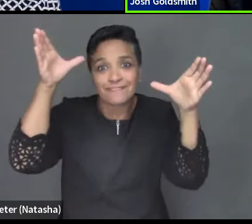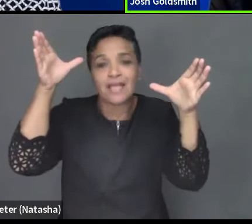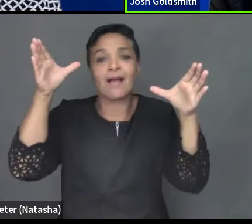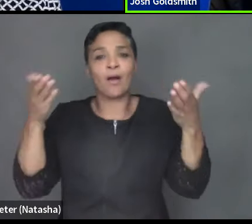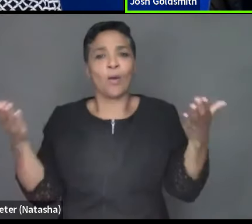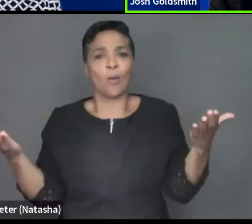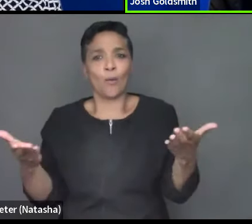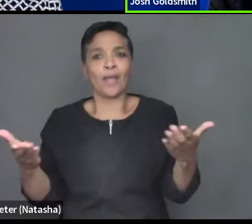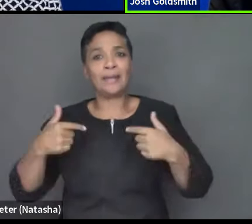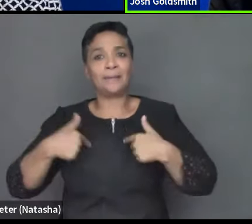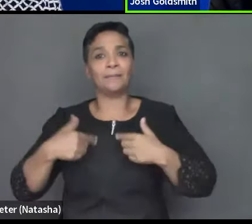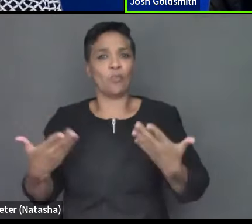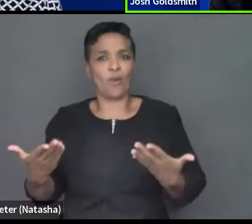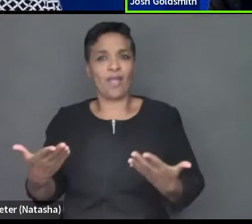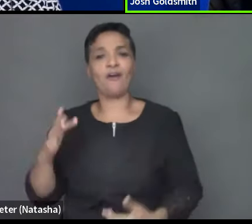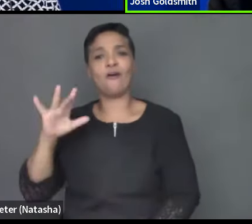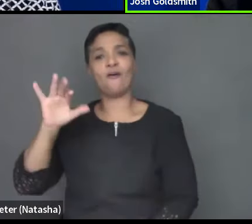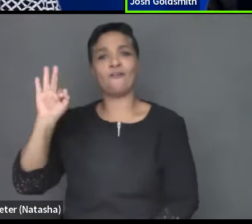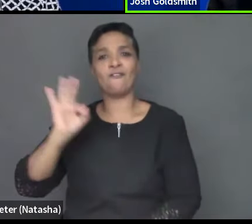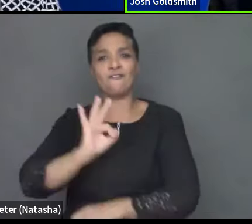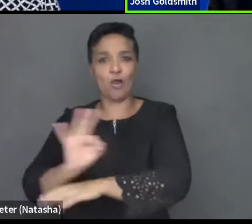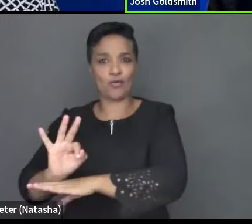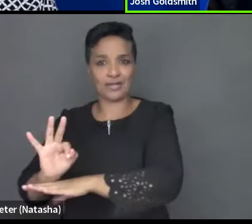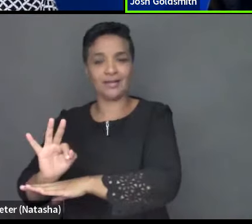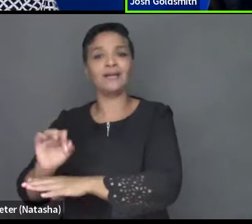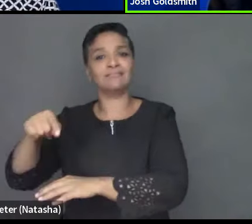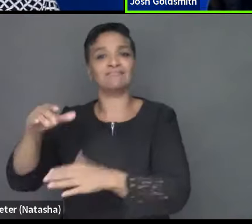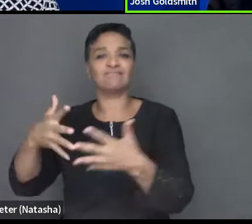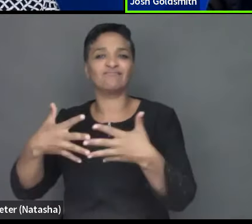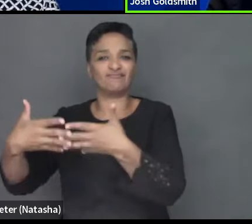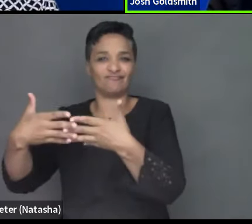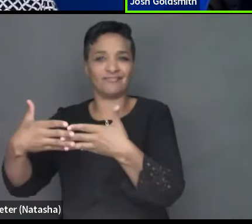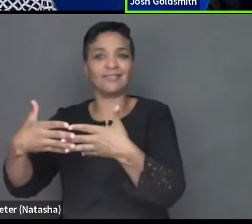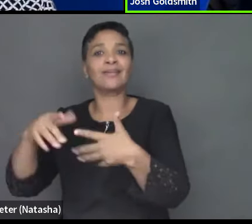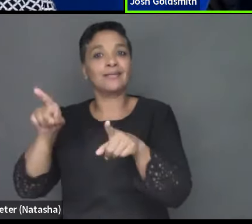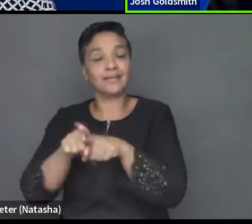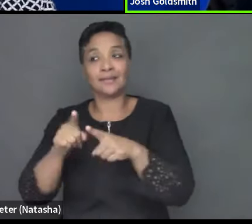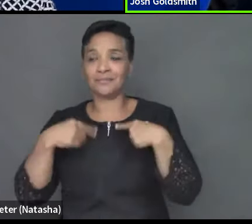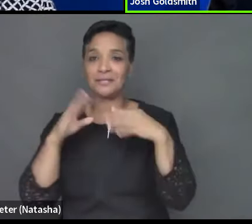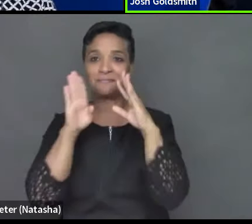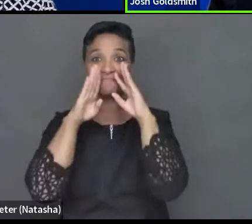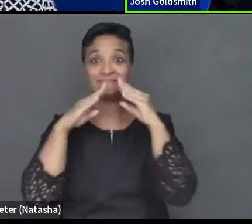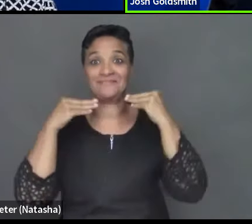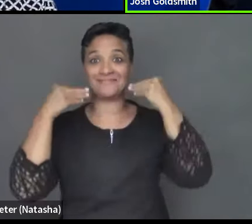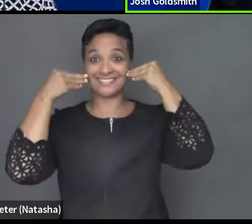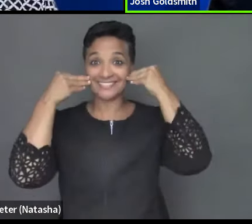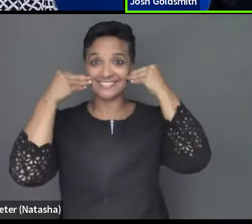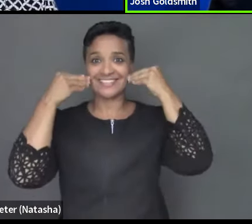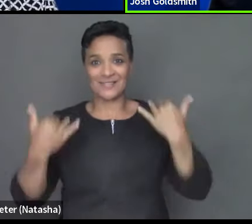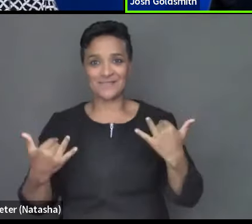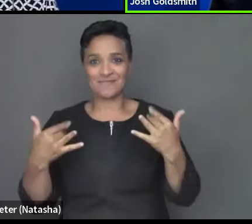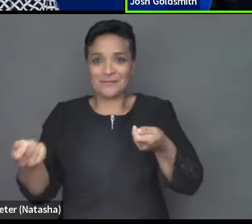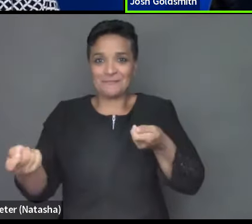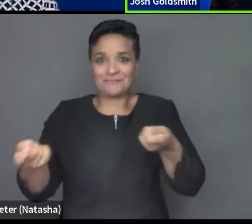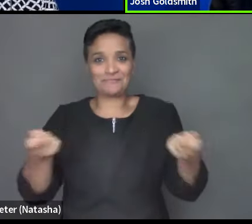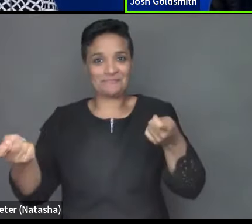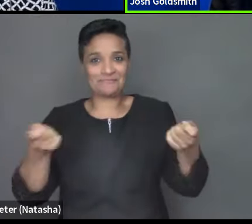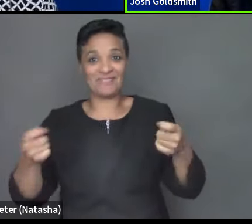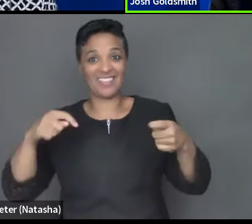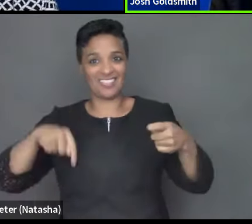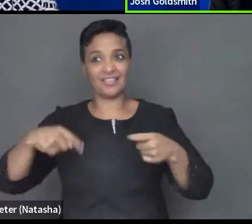Sarasota, Florida. And it is a huge pleasure to be running this summit with you, Nora. This is our